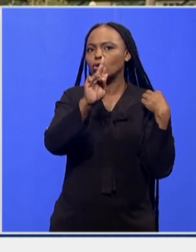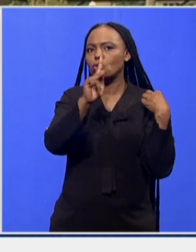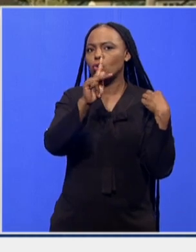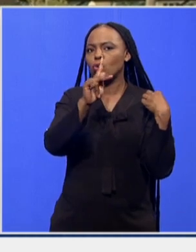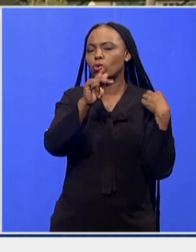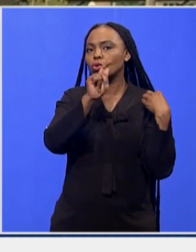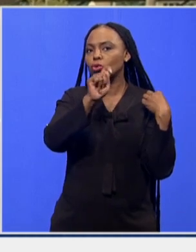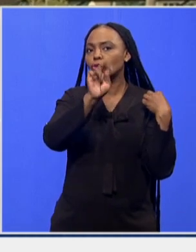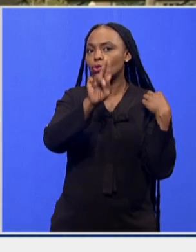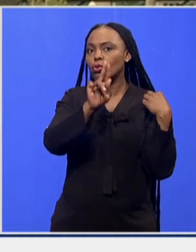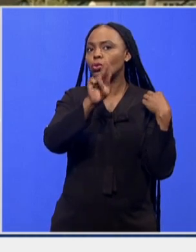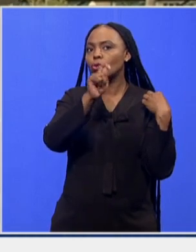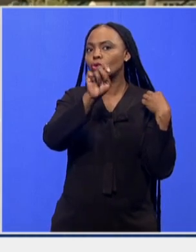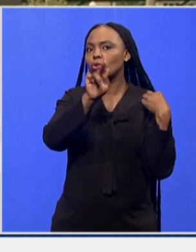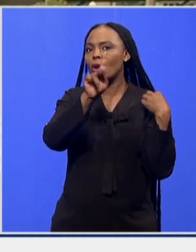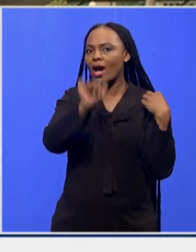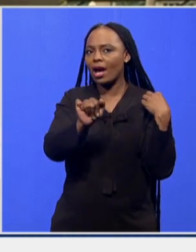same?